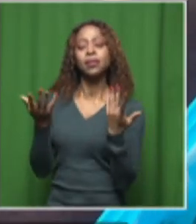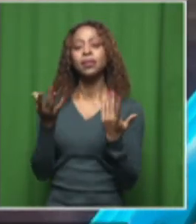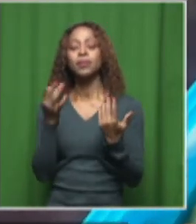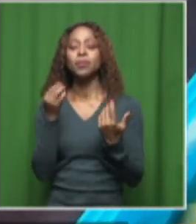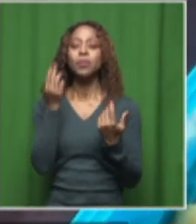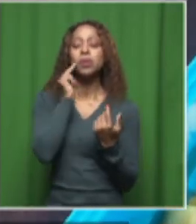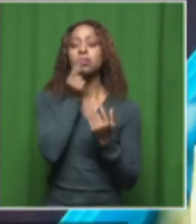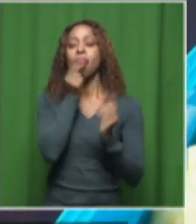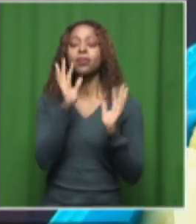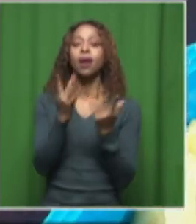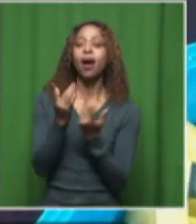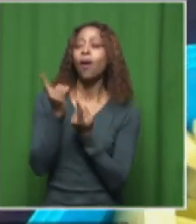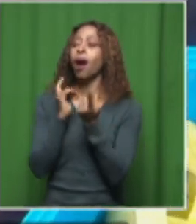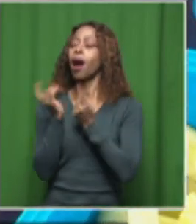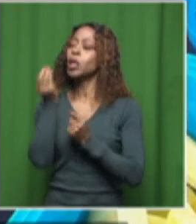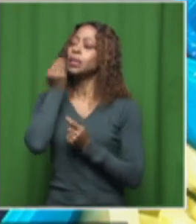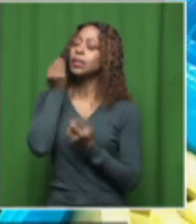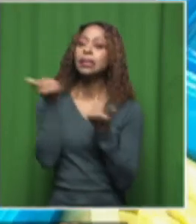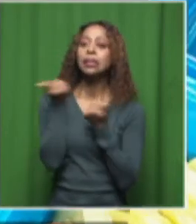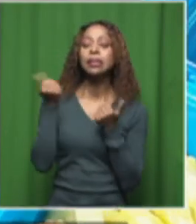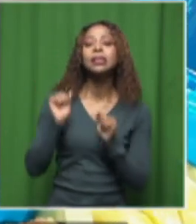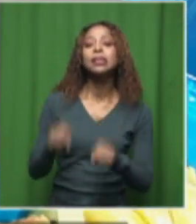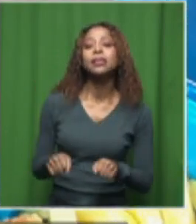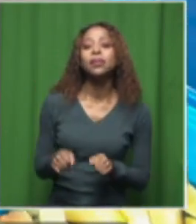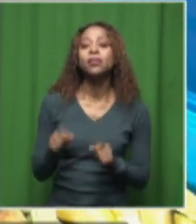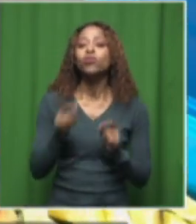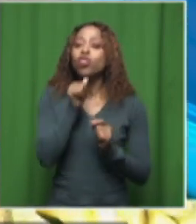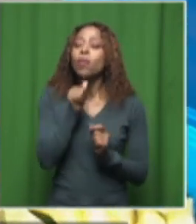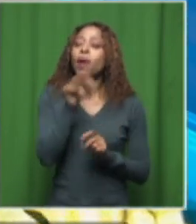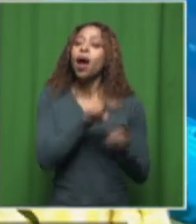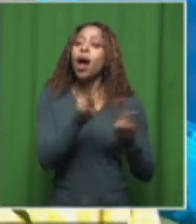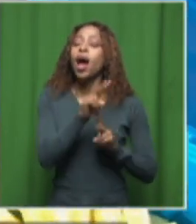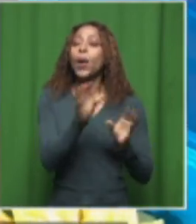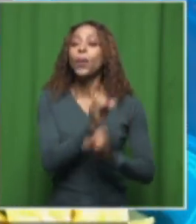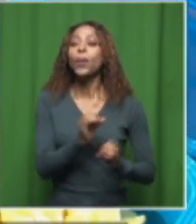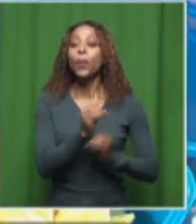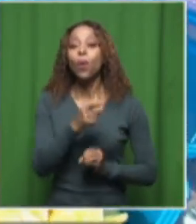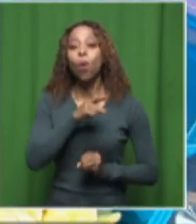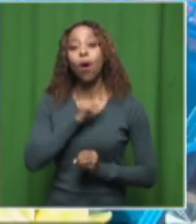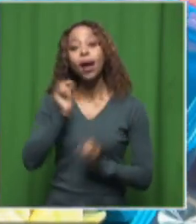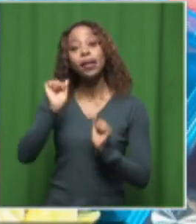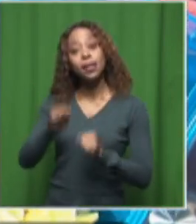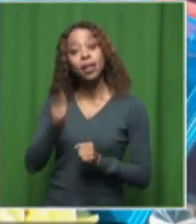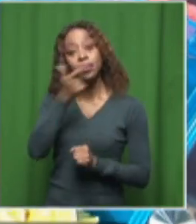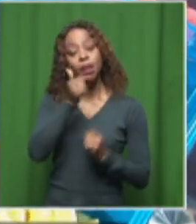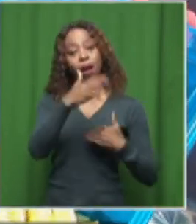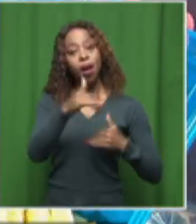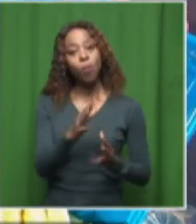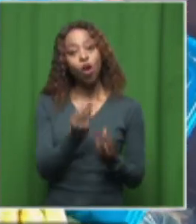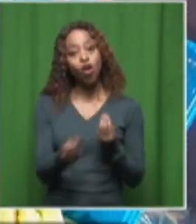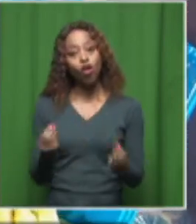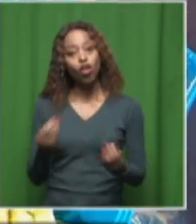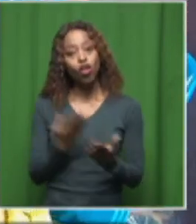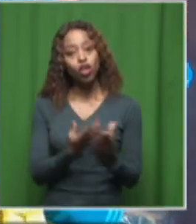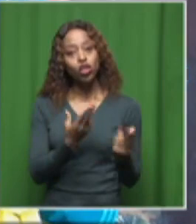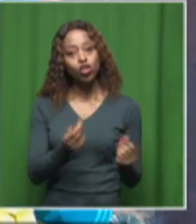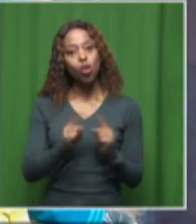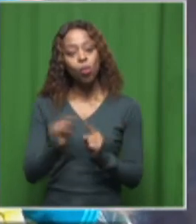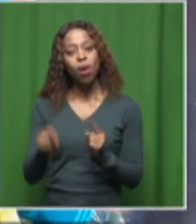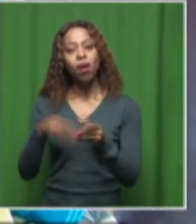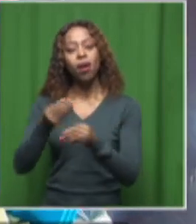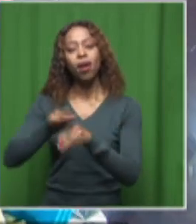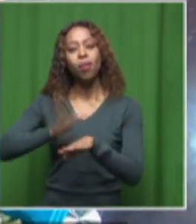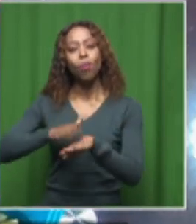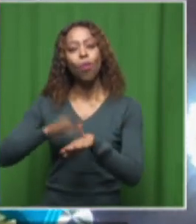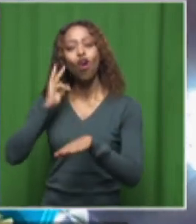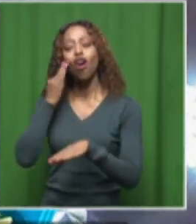them and an attractive thing to eat, even without supervision? Because you can make stuffed tin for your kids and throw in a couple of fruits here